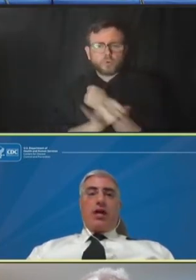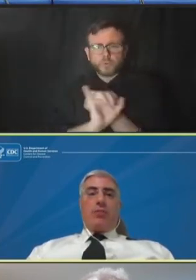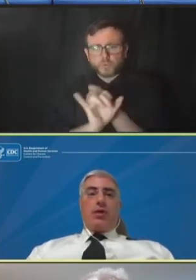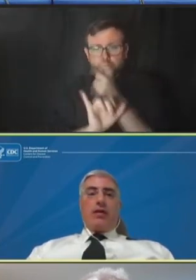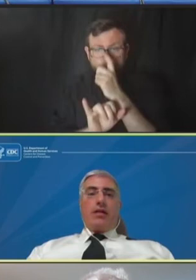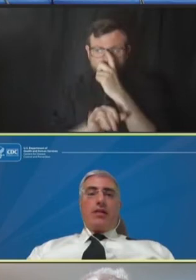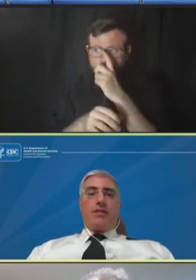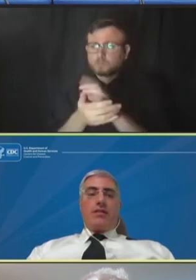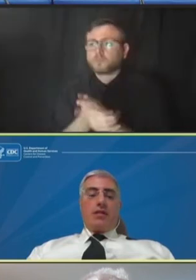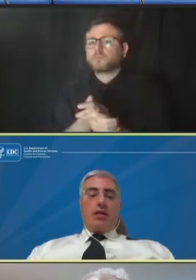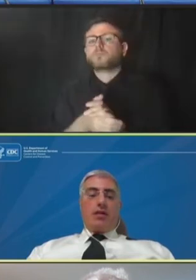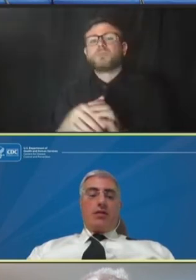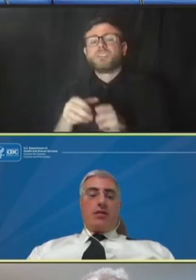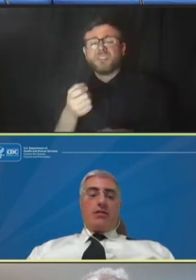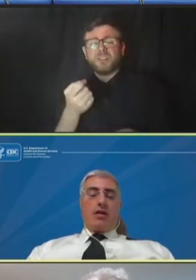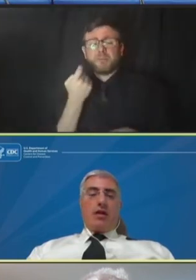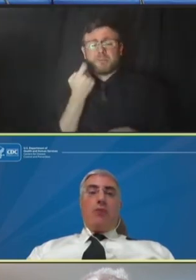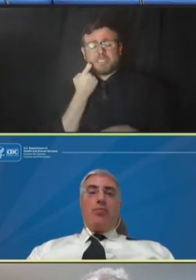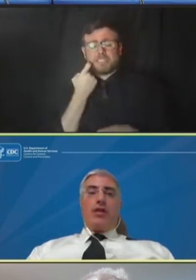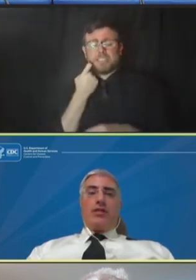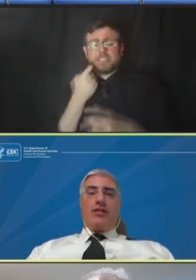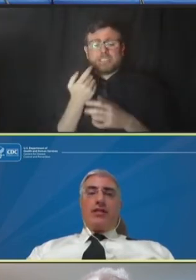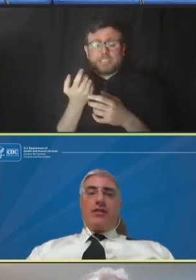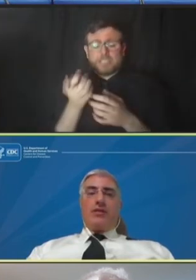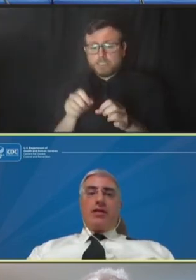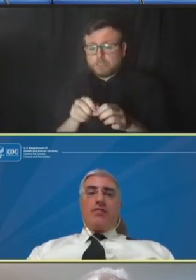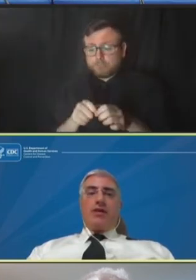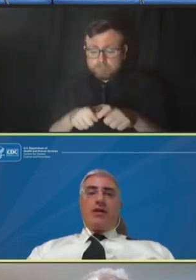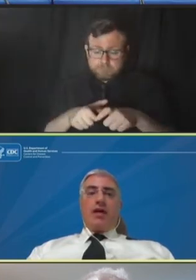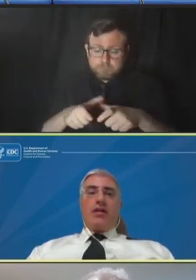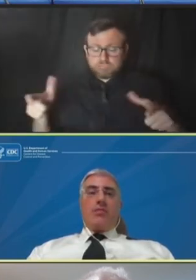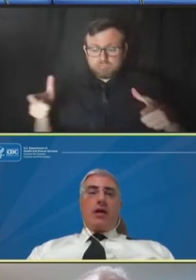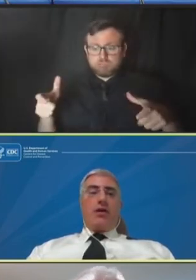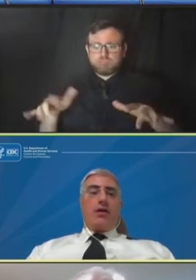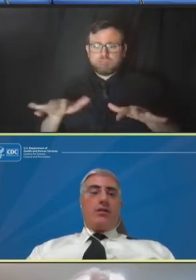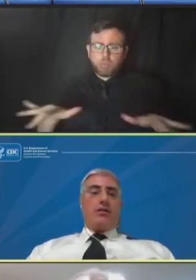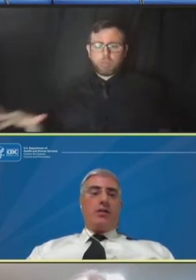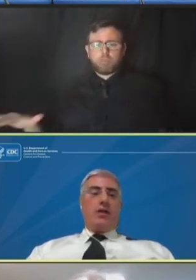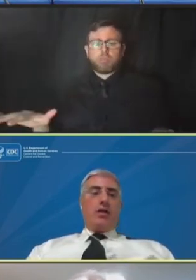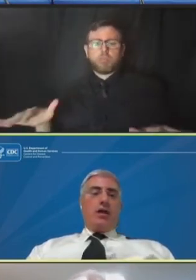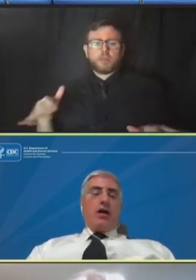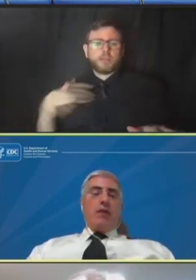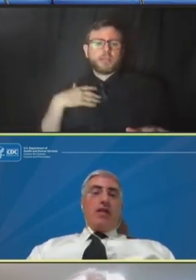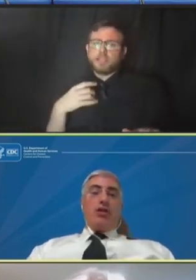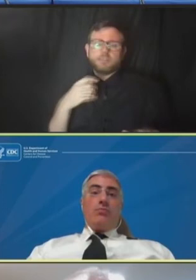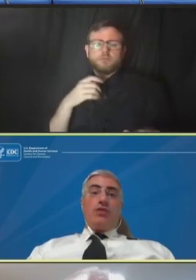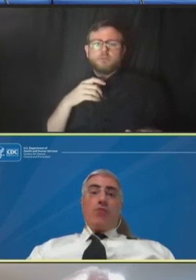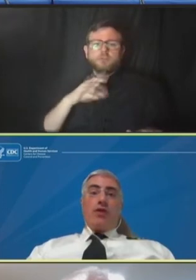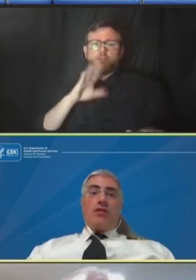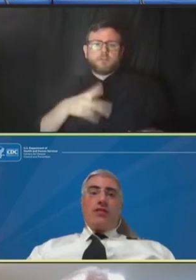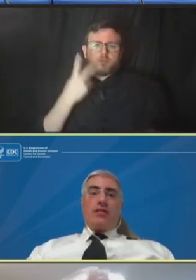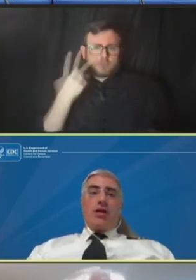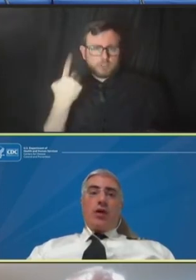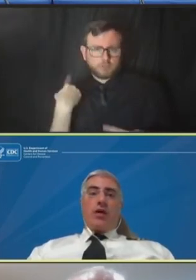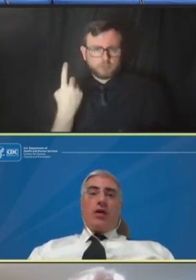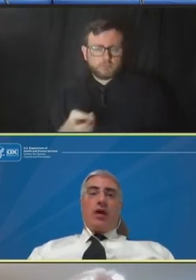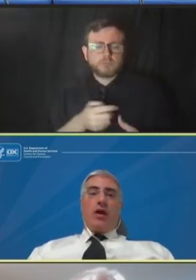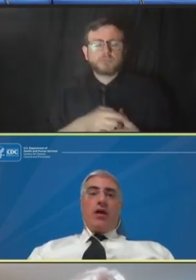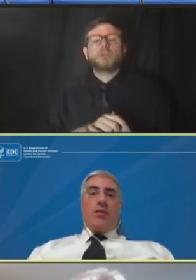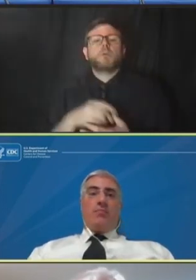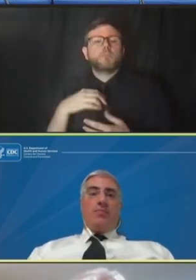large outbreak like this, this is unprecedented outside of the endemic areas. In terms of where this is